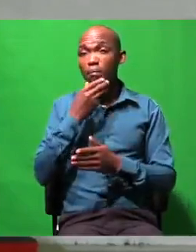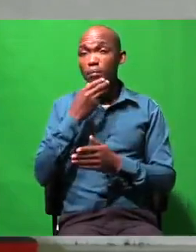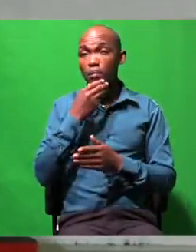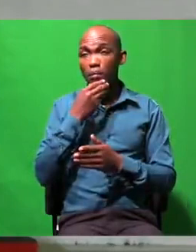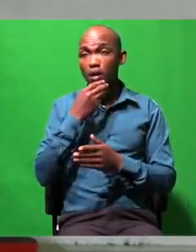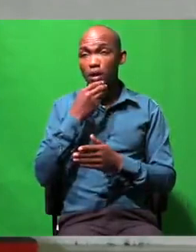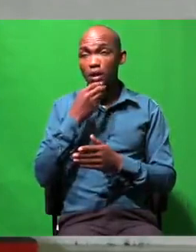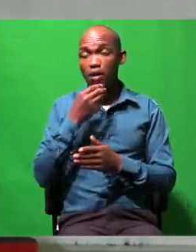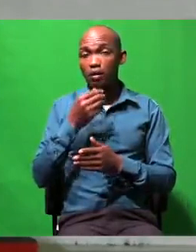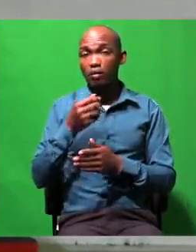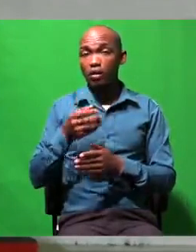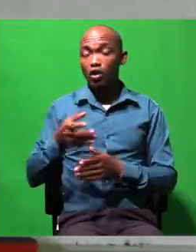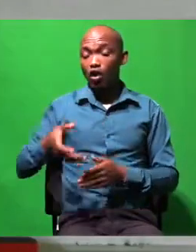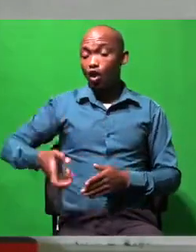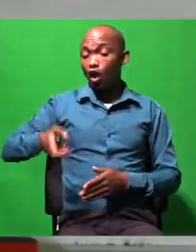holding